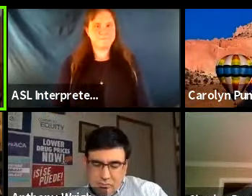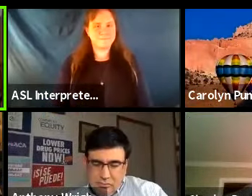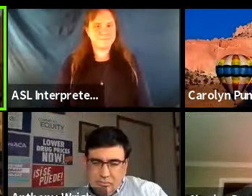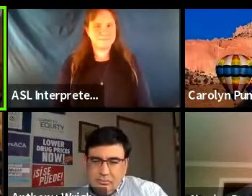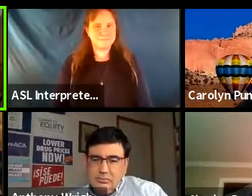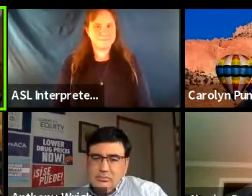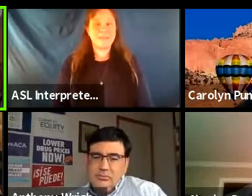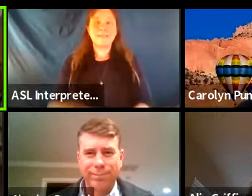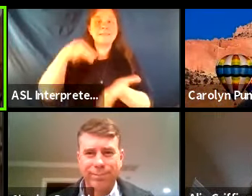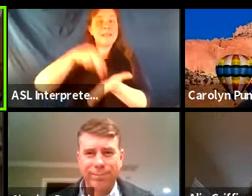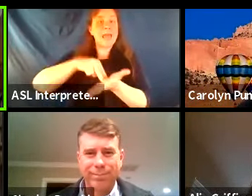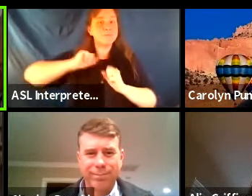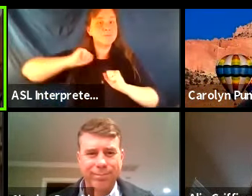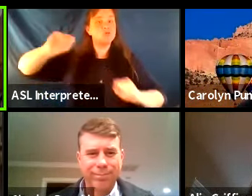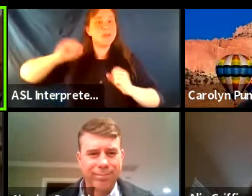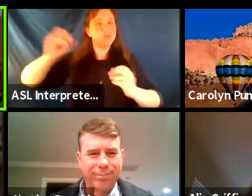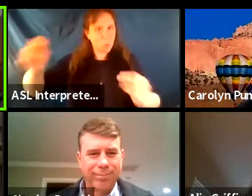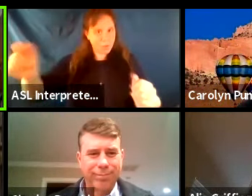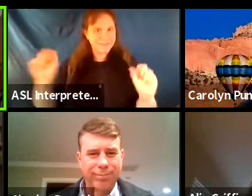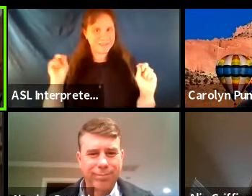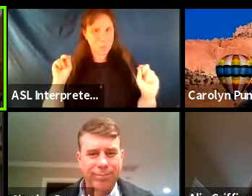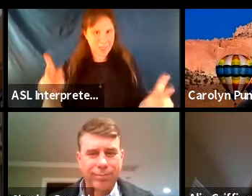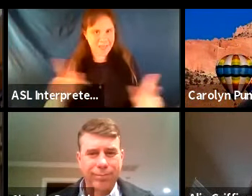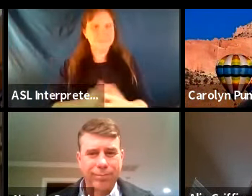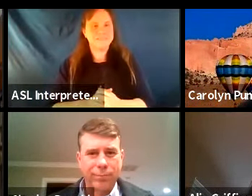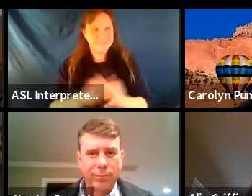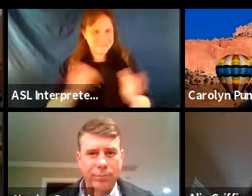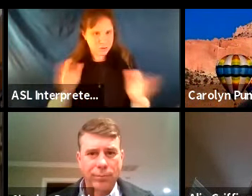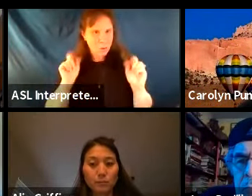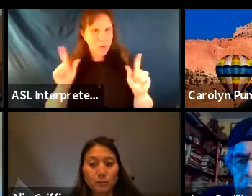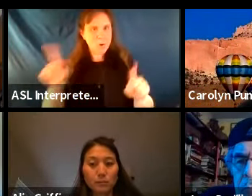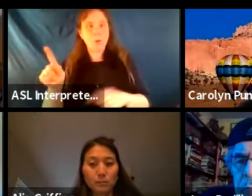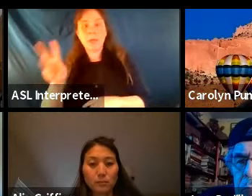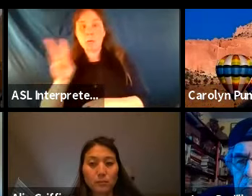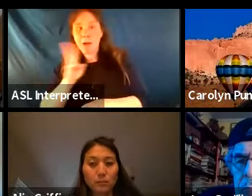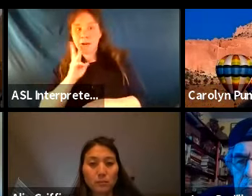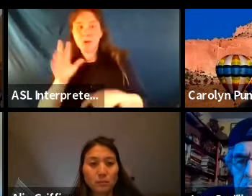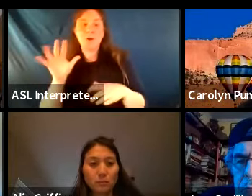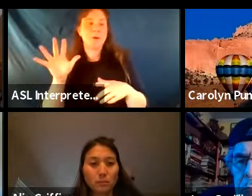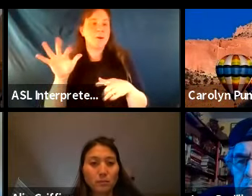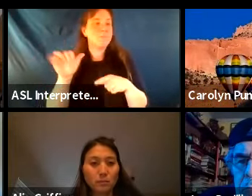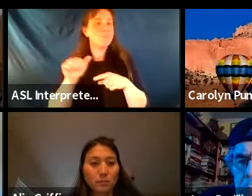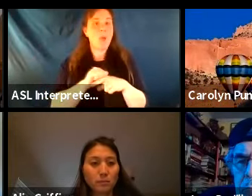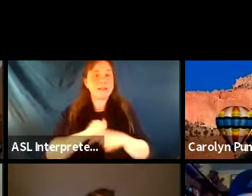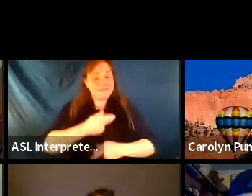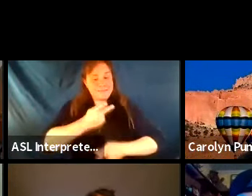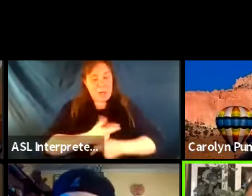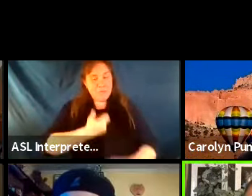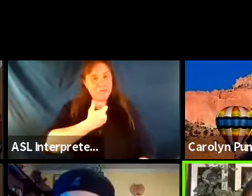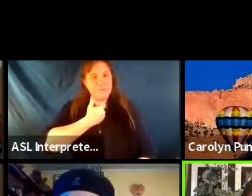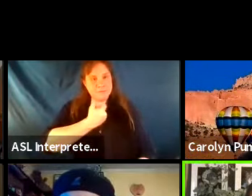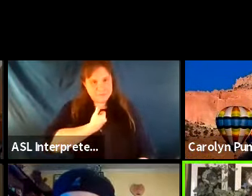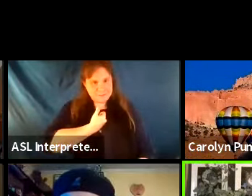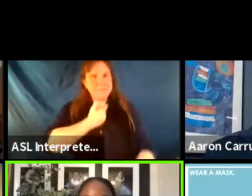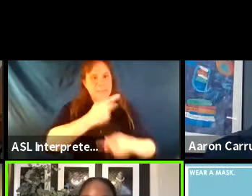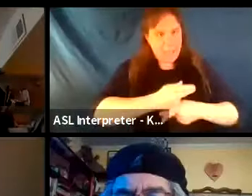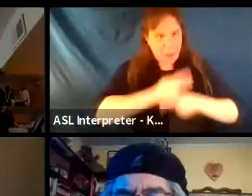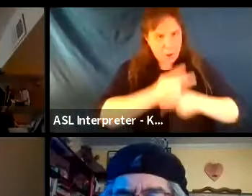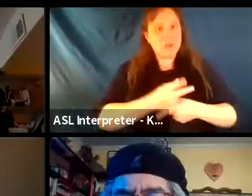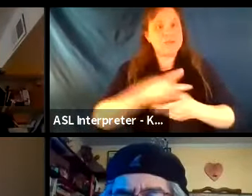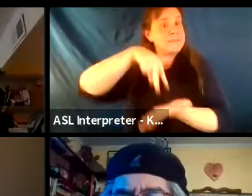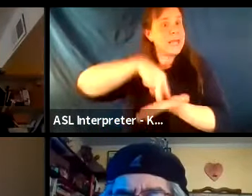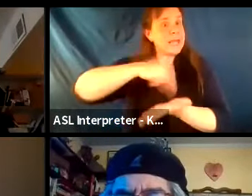up quickly and stretch. Encourage everyone to get some water, practice some self-care, stand up if you're able, and